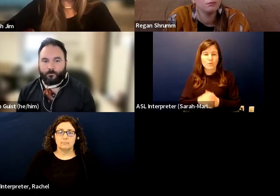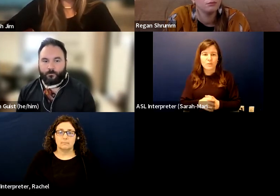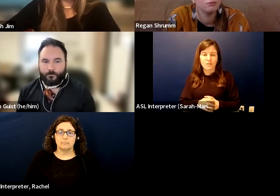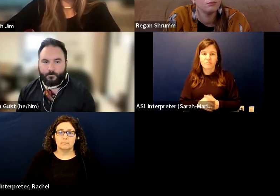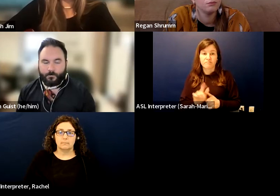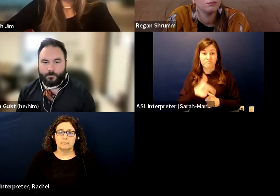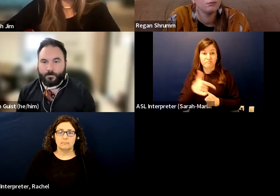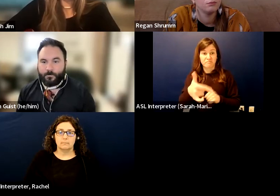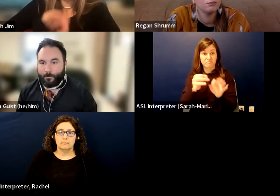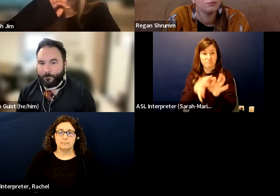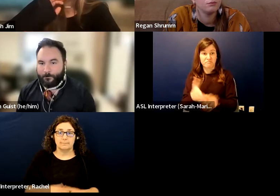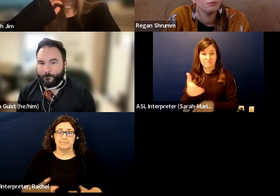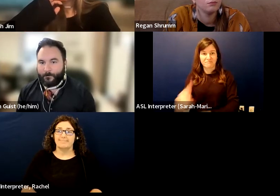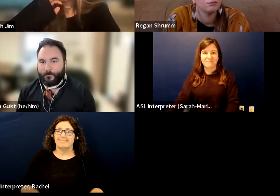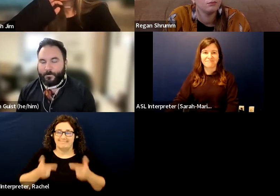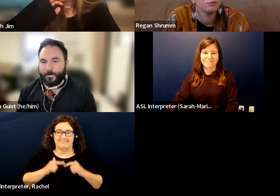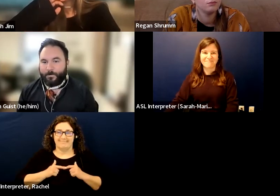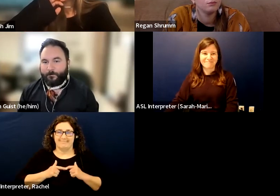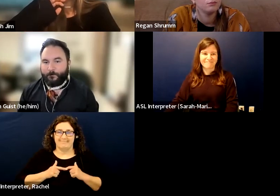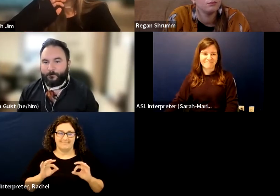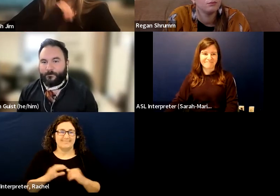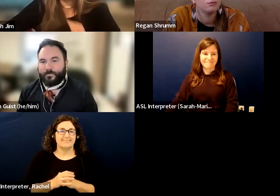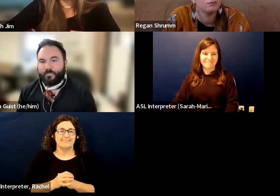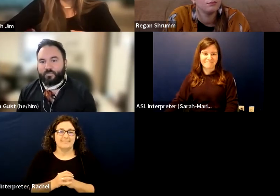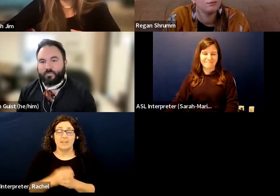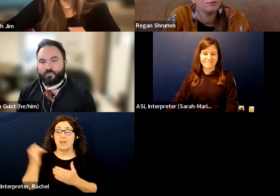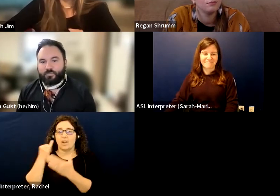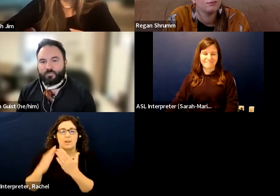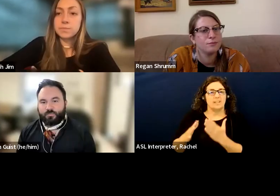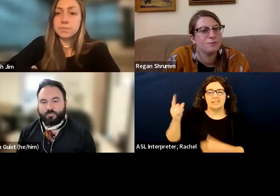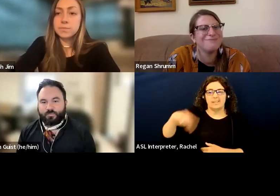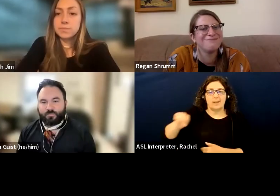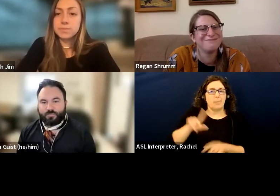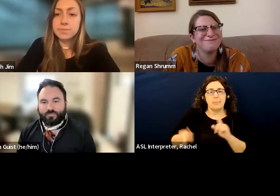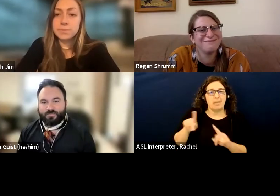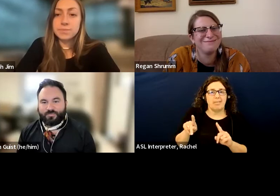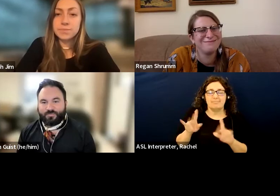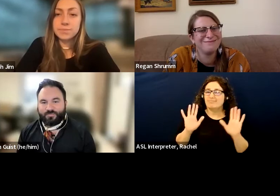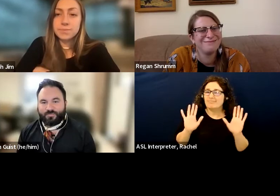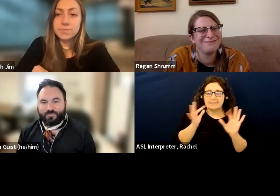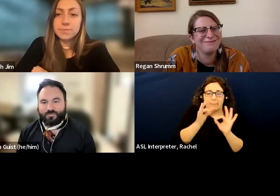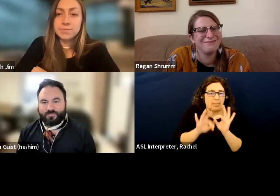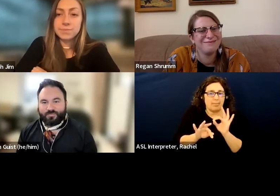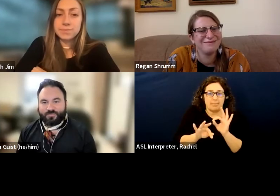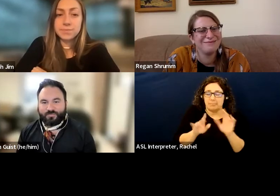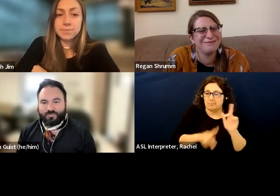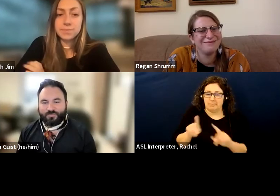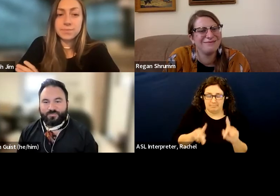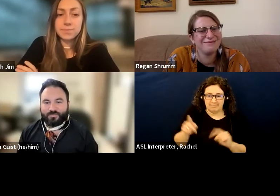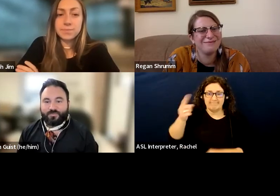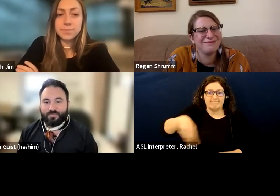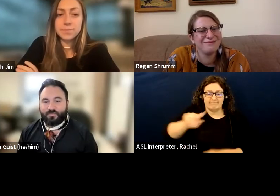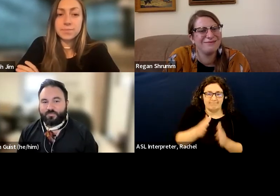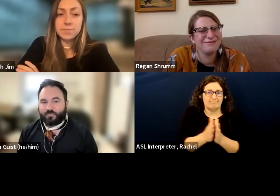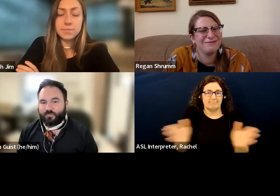Do you also want to jump in, Charles? You know, artists are just kind of people, and who generally